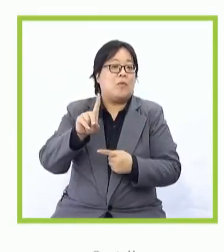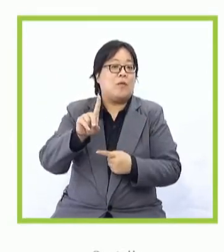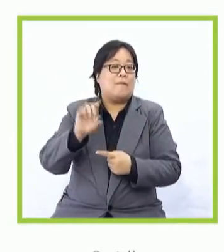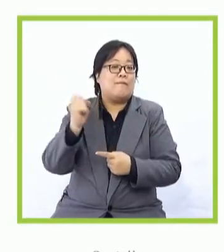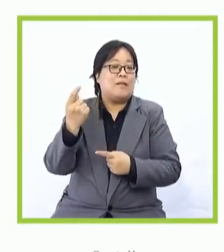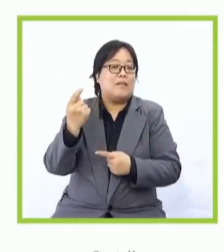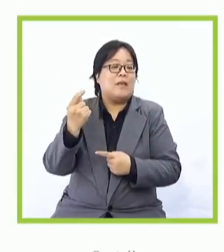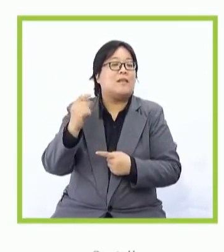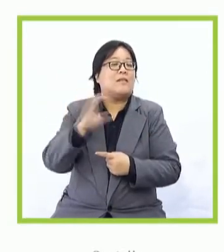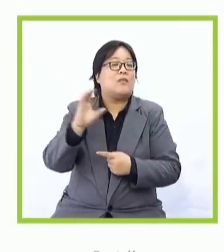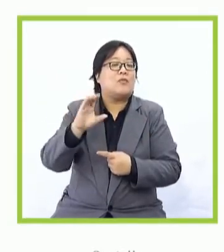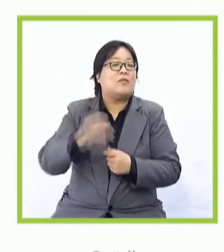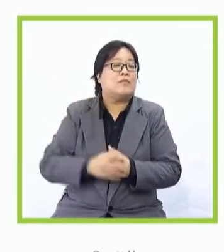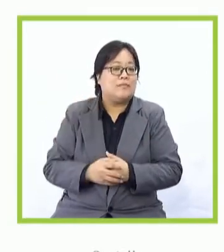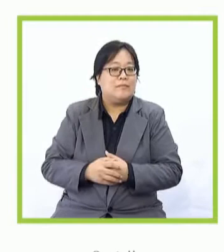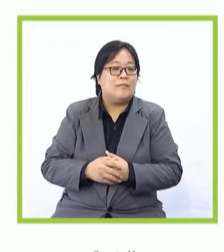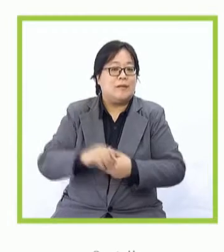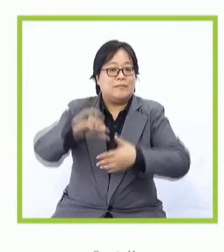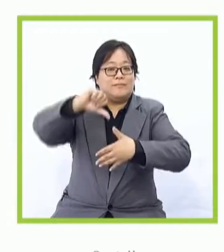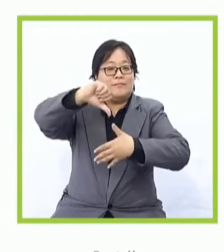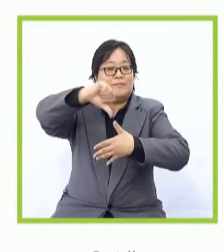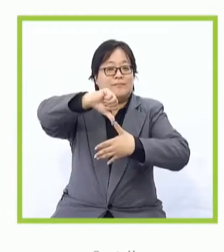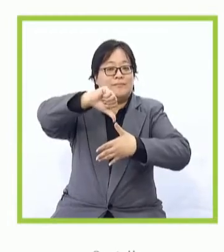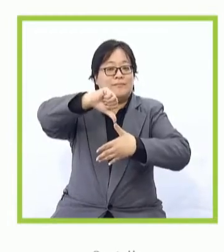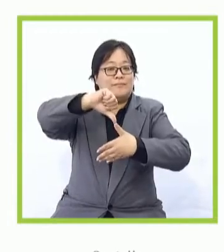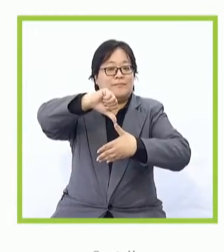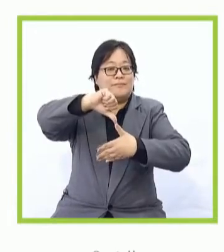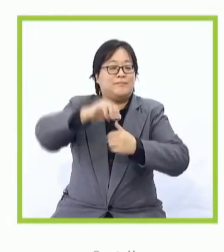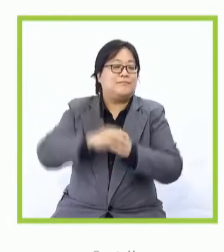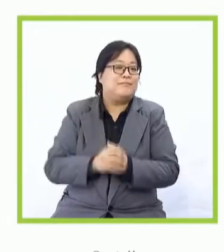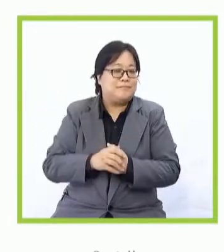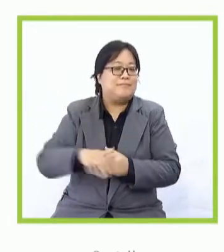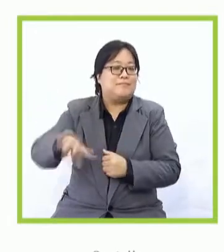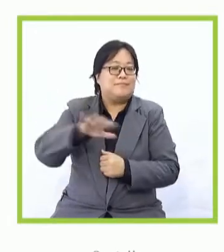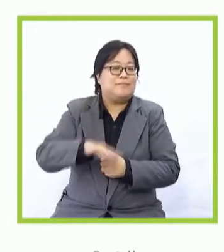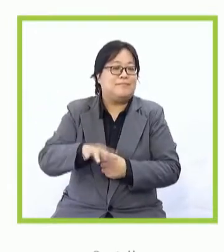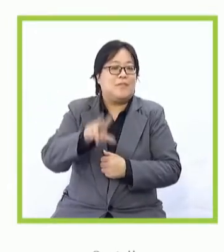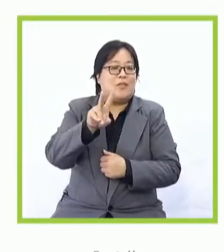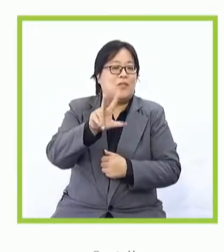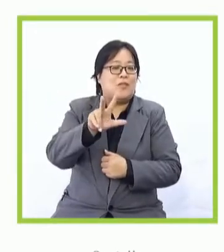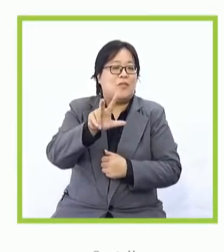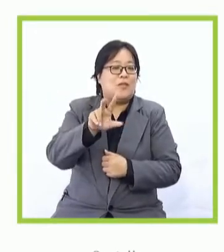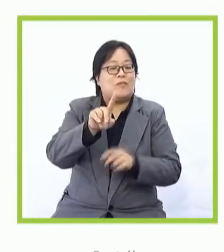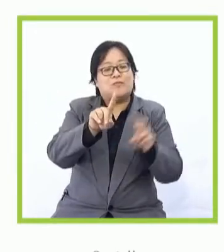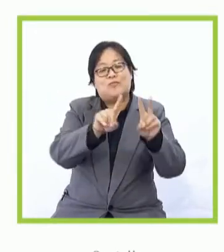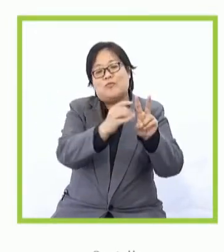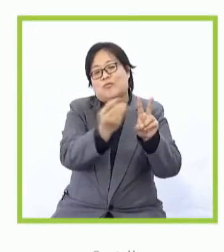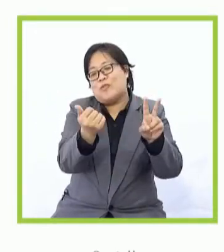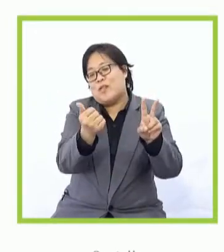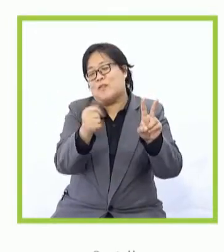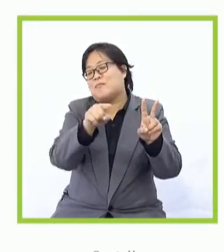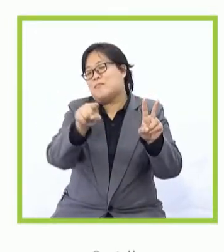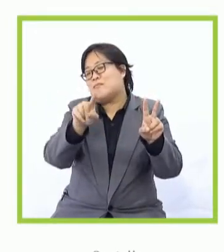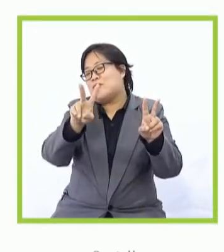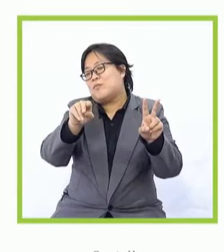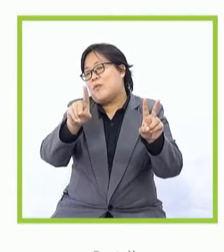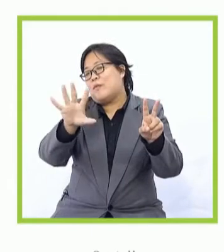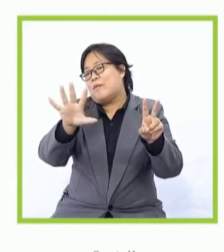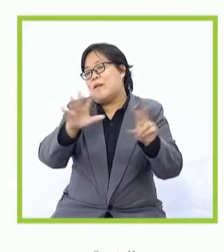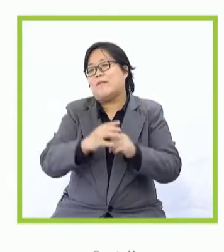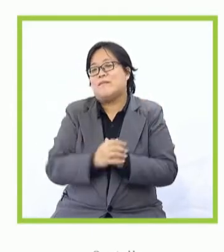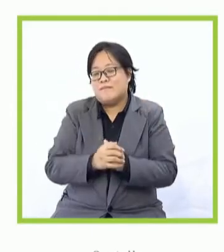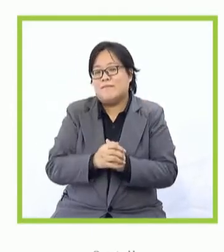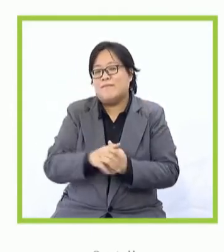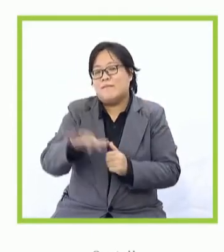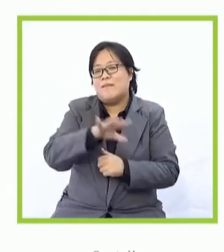century, and that is Latin America from about the year 2000 to about the year 2010 or 2015, when about 8